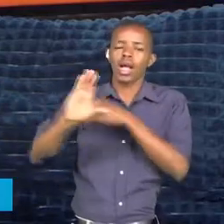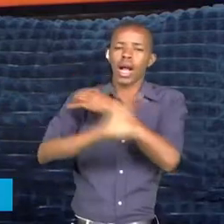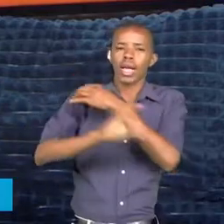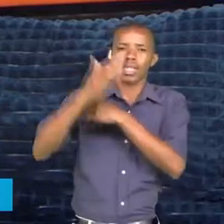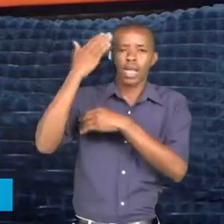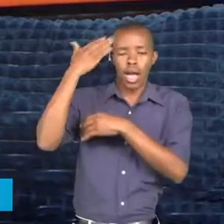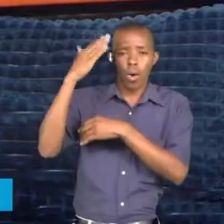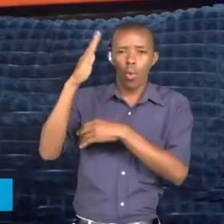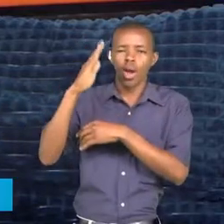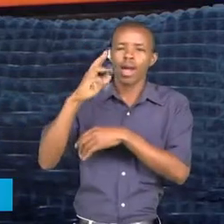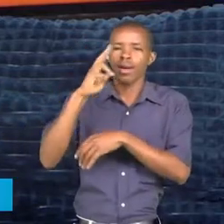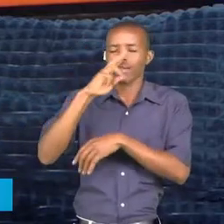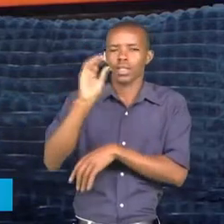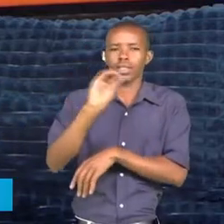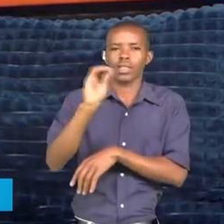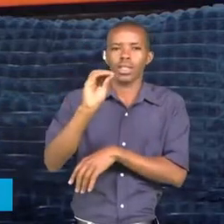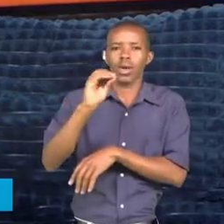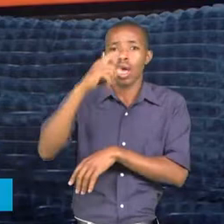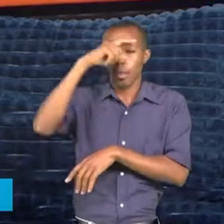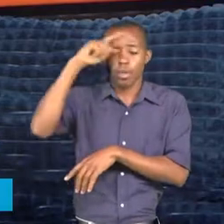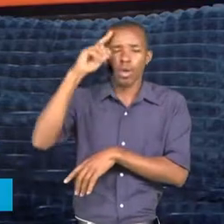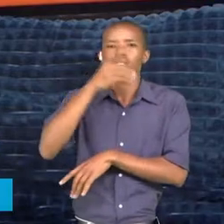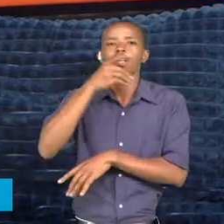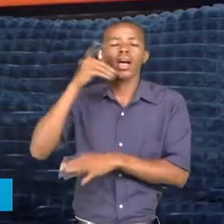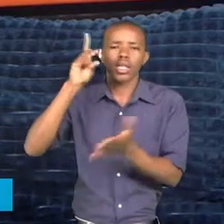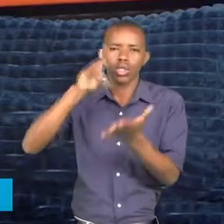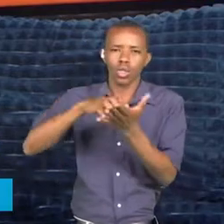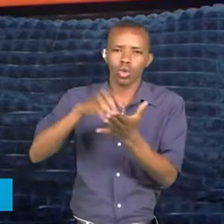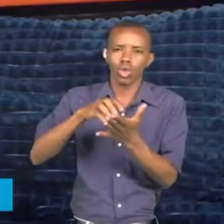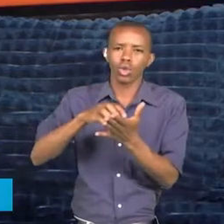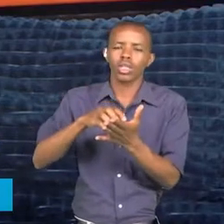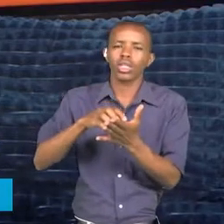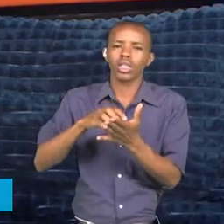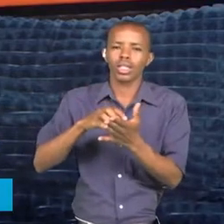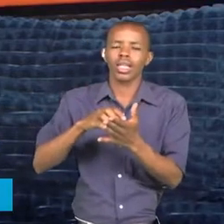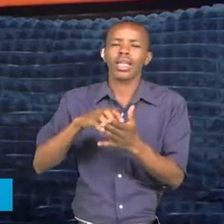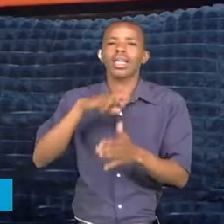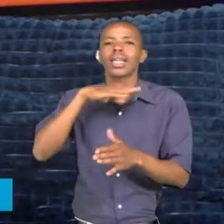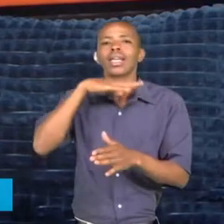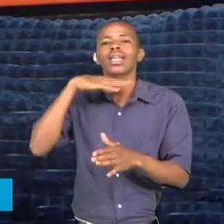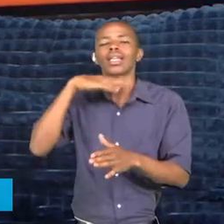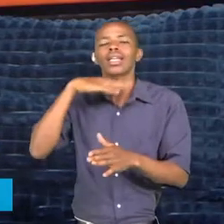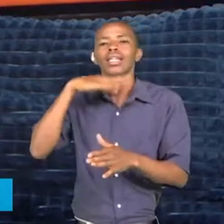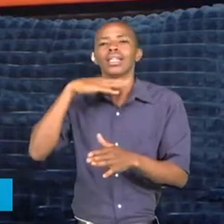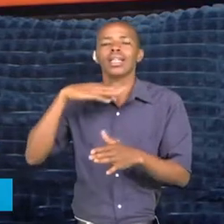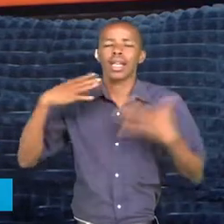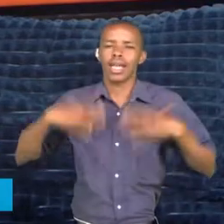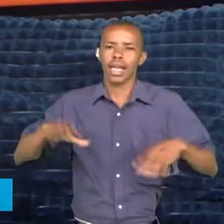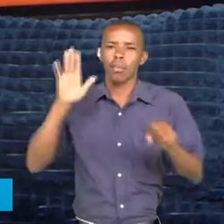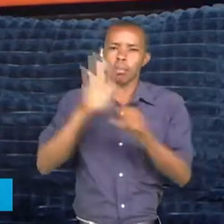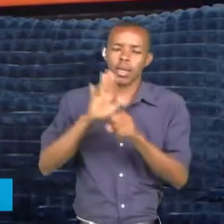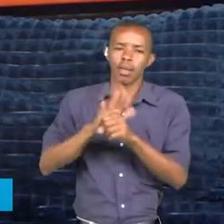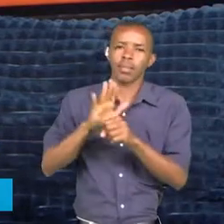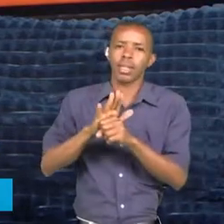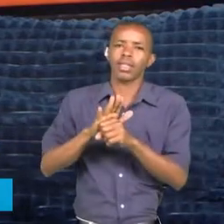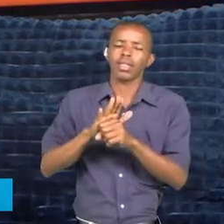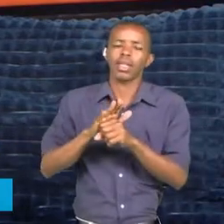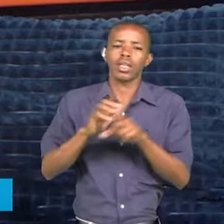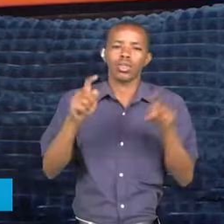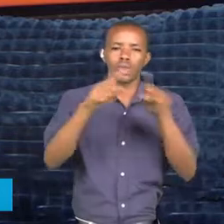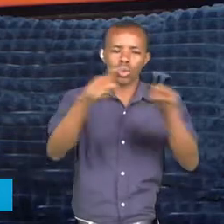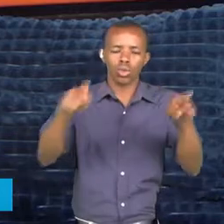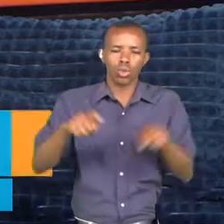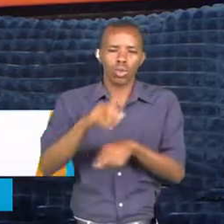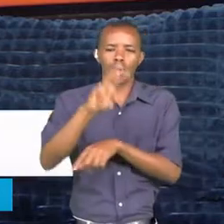not actually very funny because the hunger situation is taking a toll on so many Kenyans and lives are being lost on the ground. We've been in studio and joined by